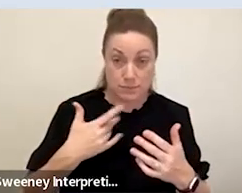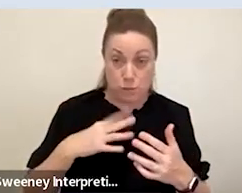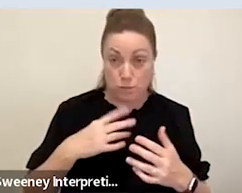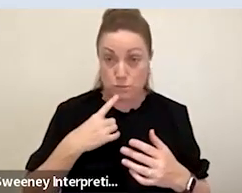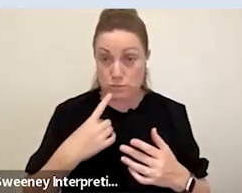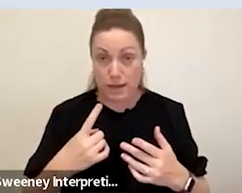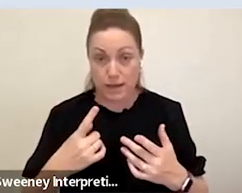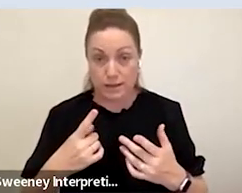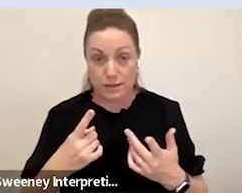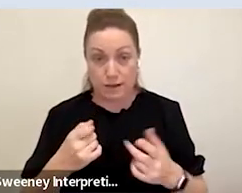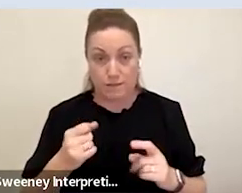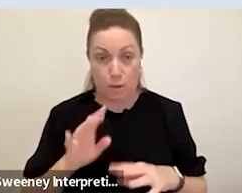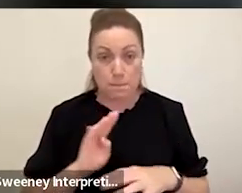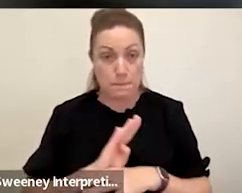close.